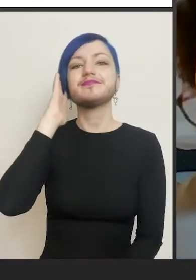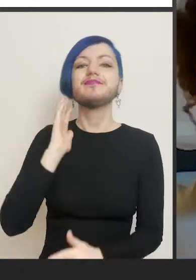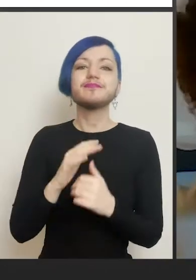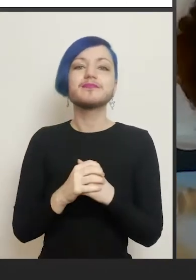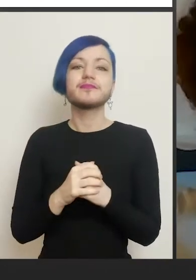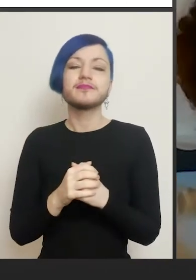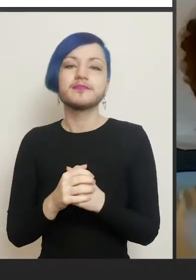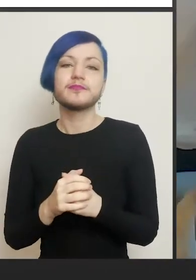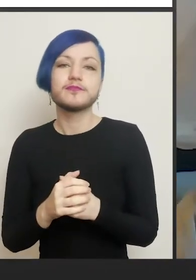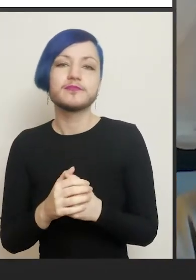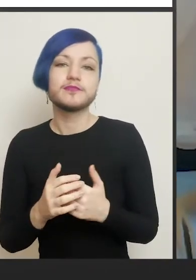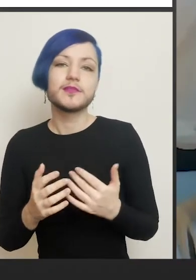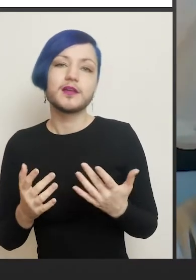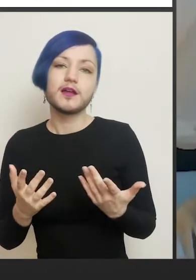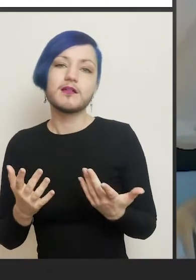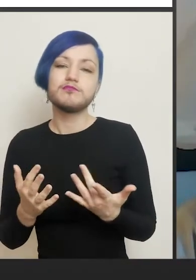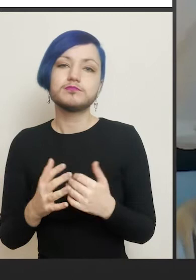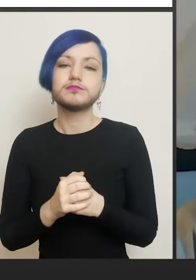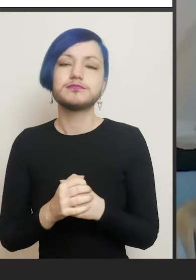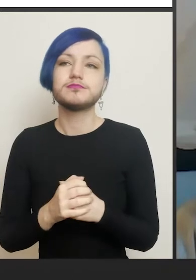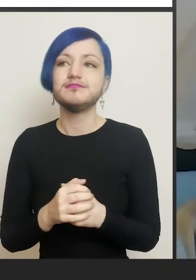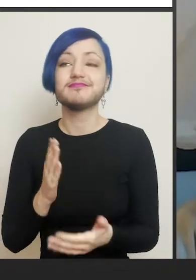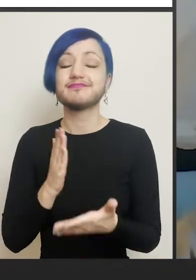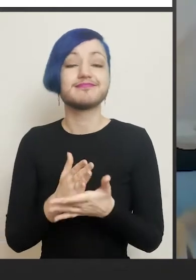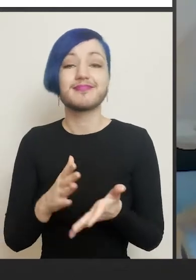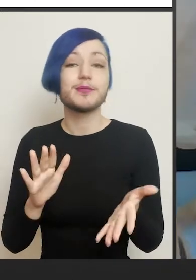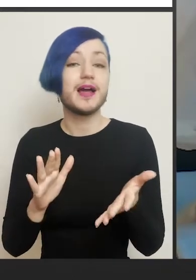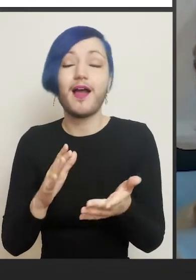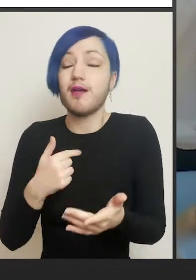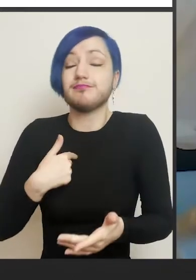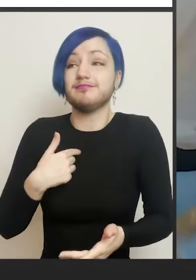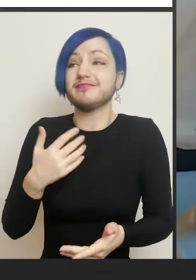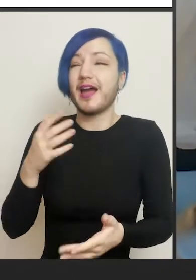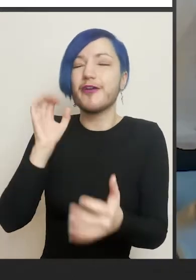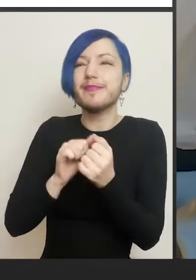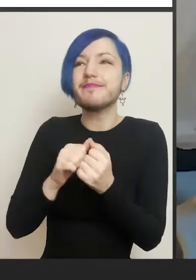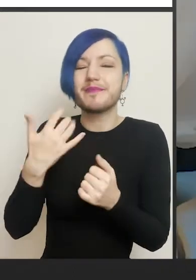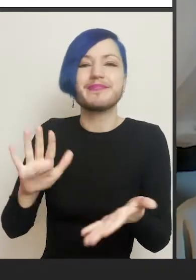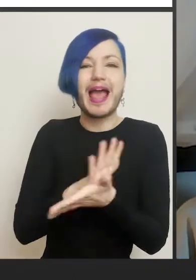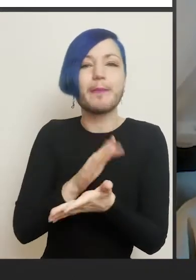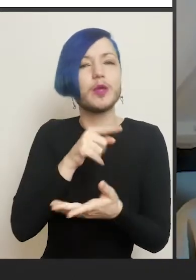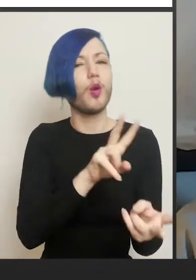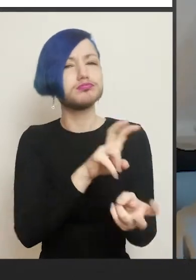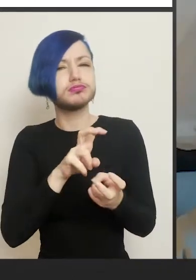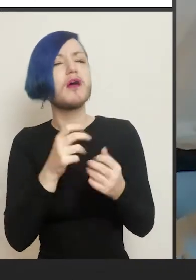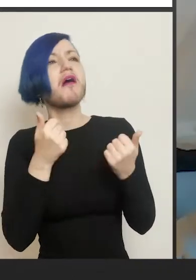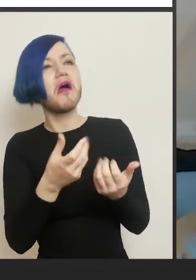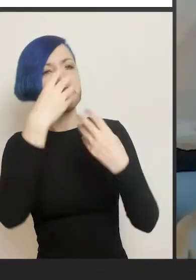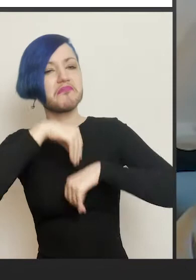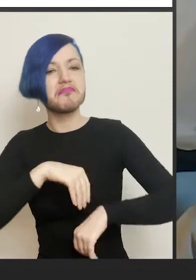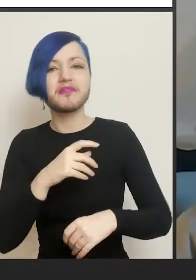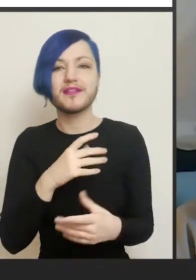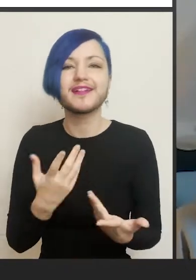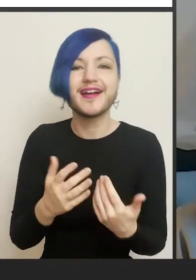I really think that's I was just so happy that you listened, that you were thinking of employing that,